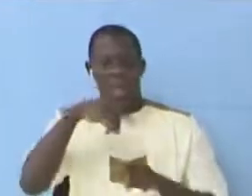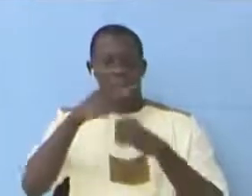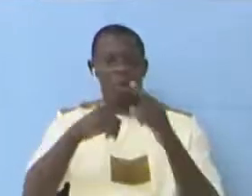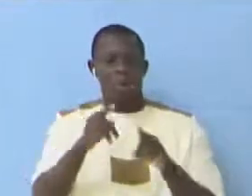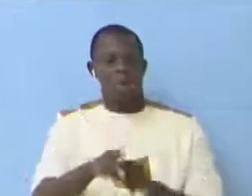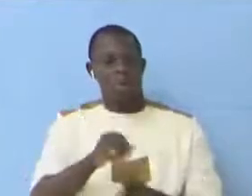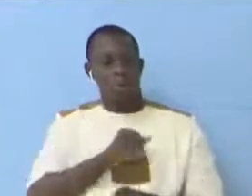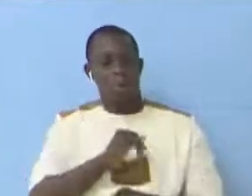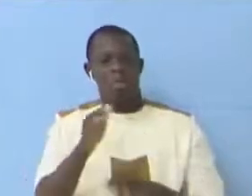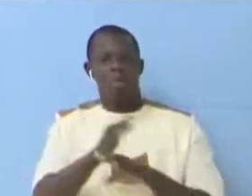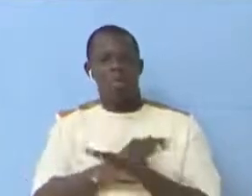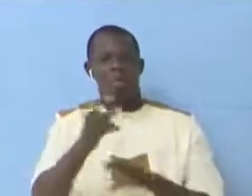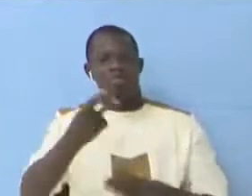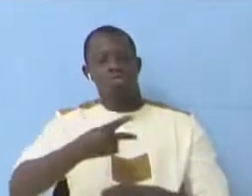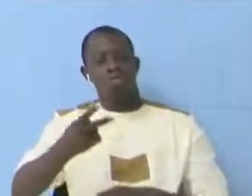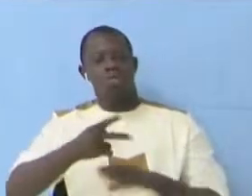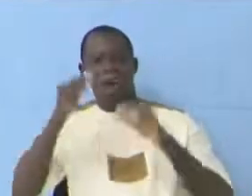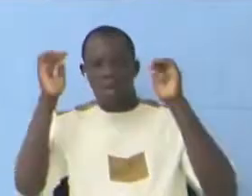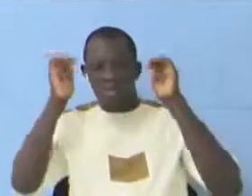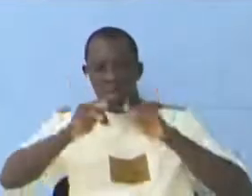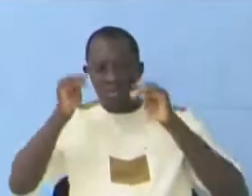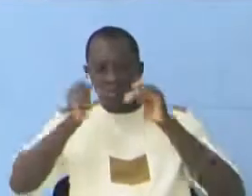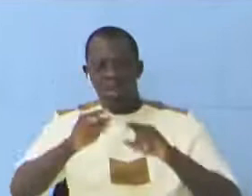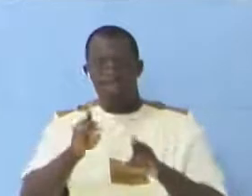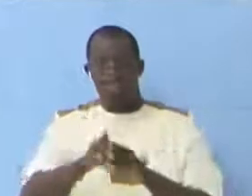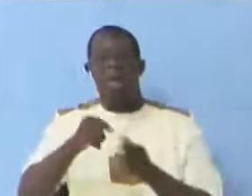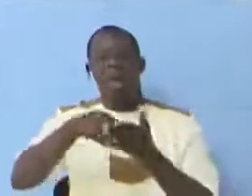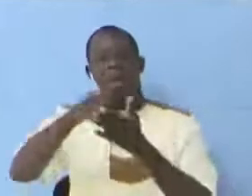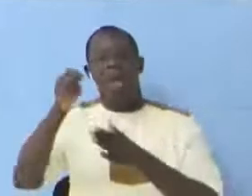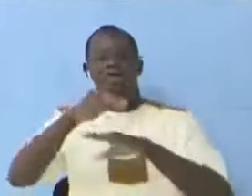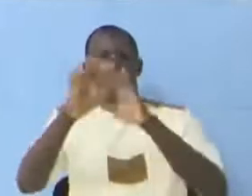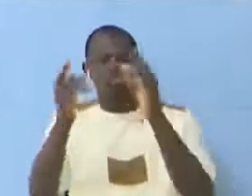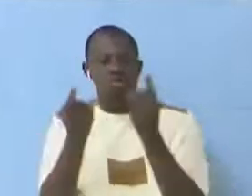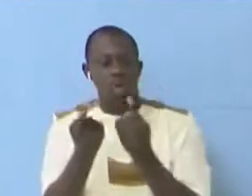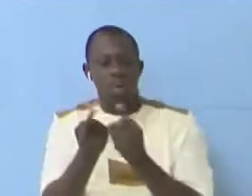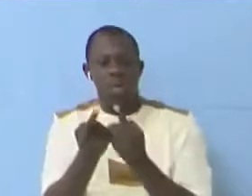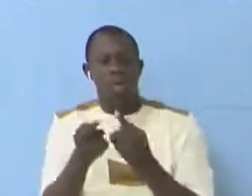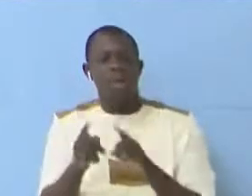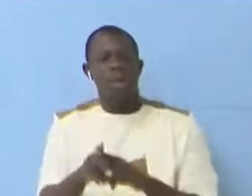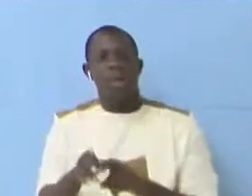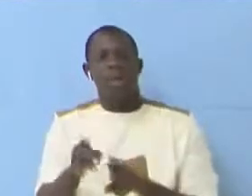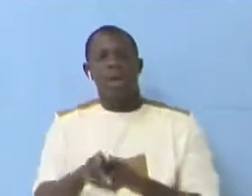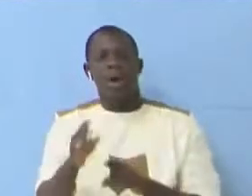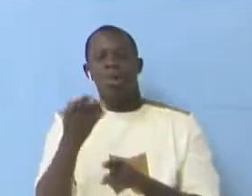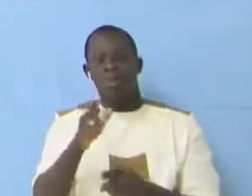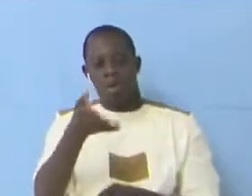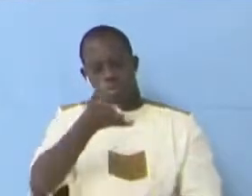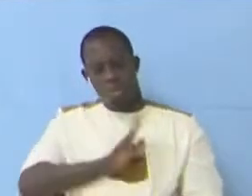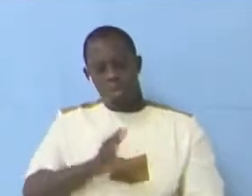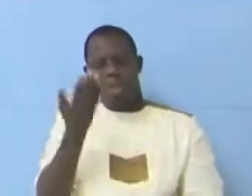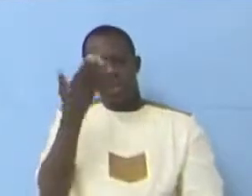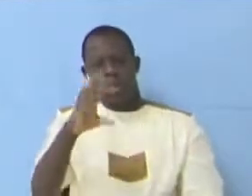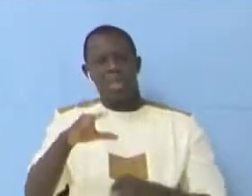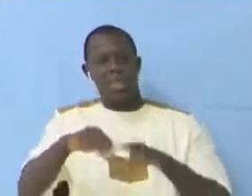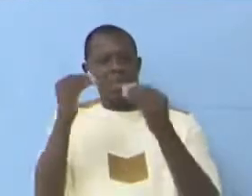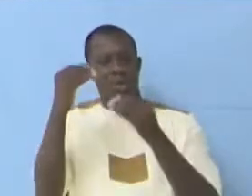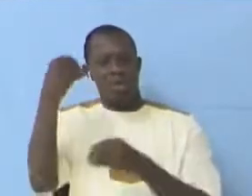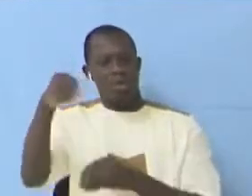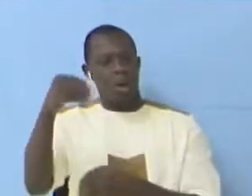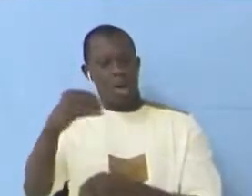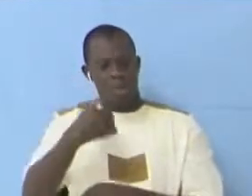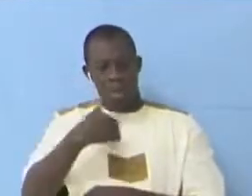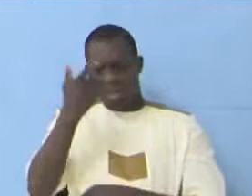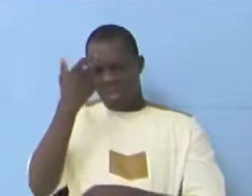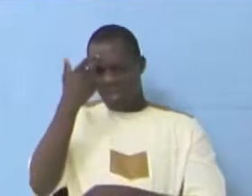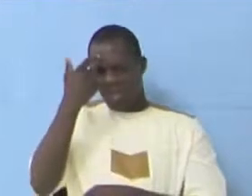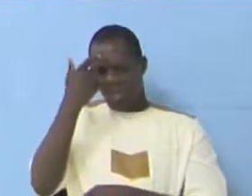drugs from him, I owe him $10,000. I thought I was dreaming. di ma tuumaal loo xam ne daal mosuma ko xam ne jënd naa